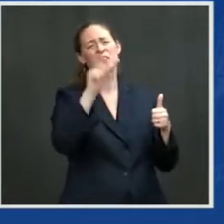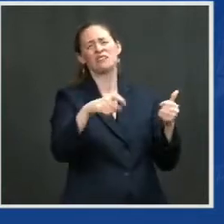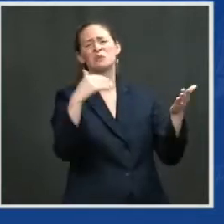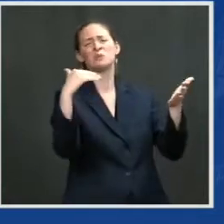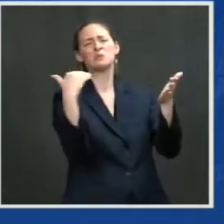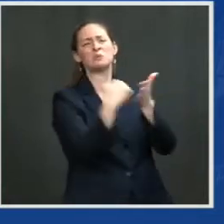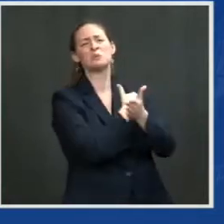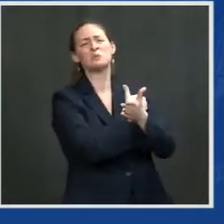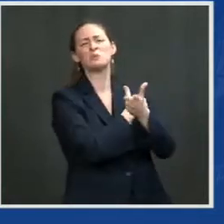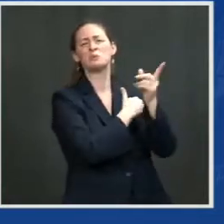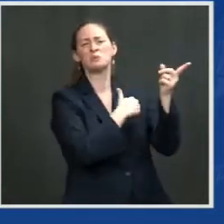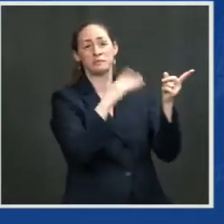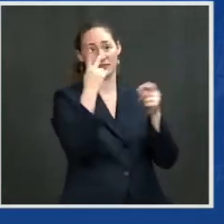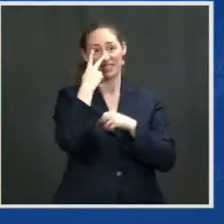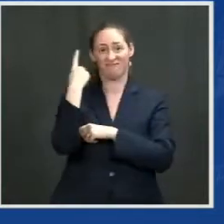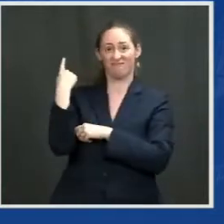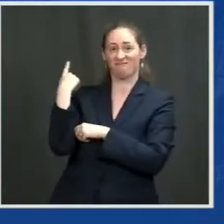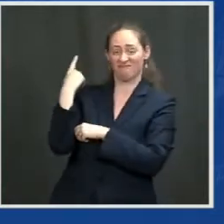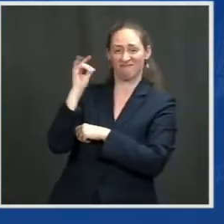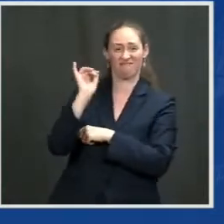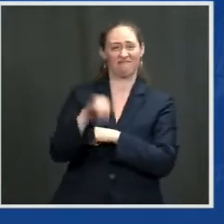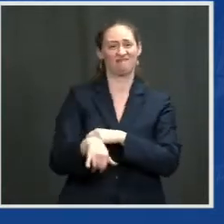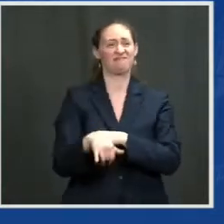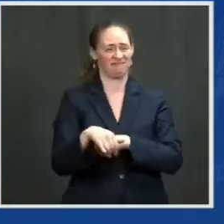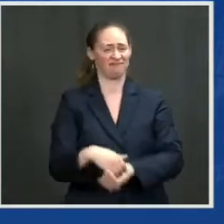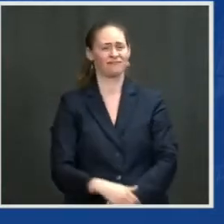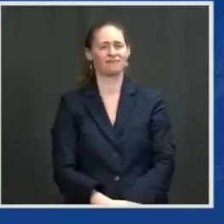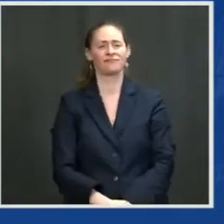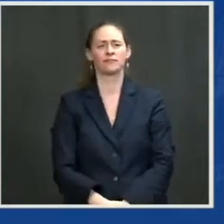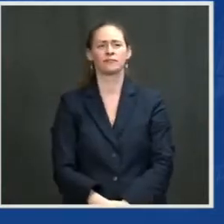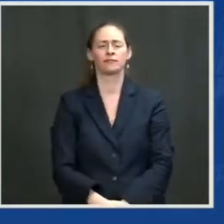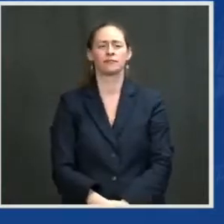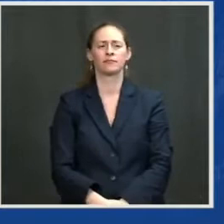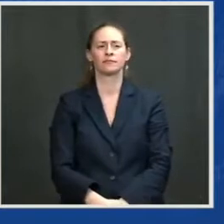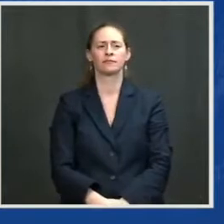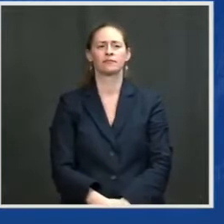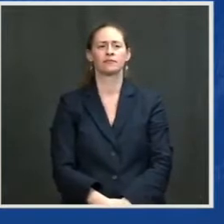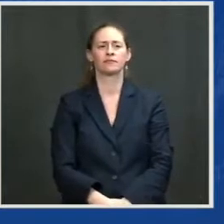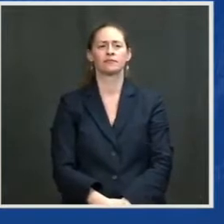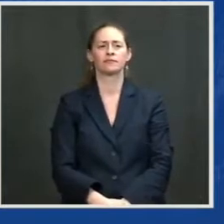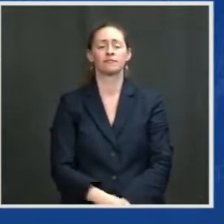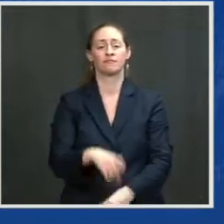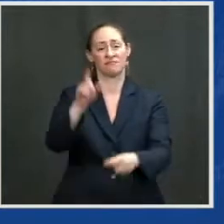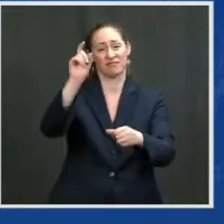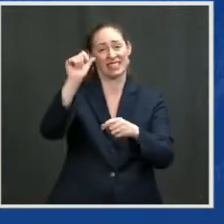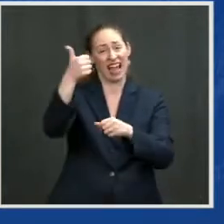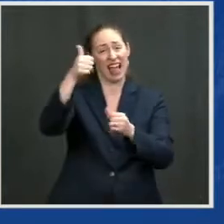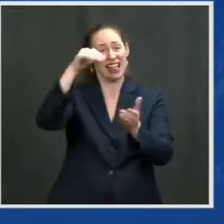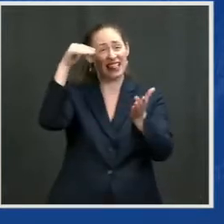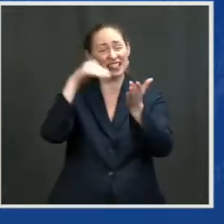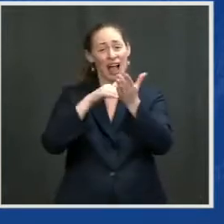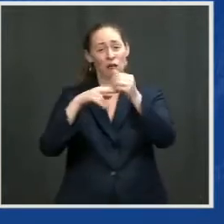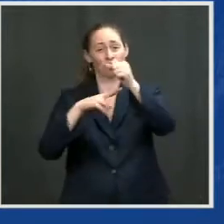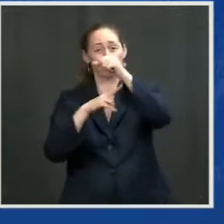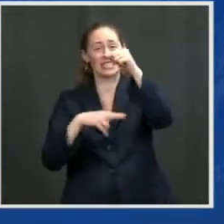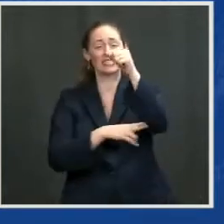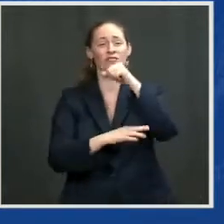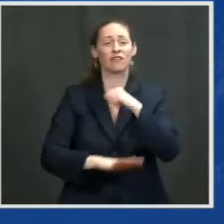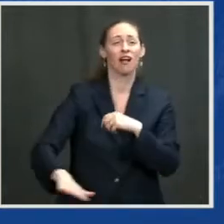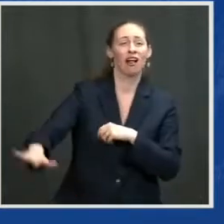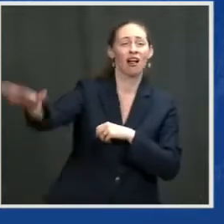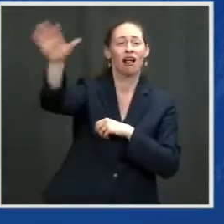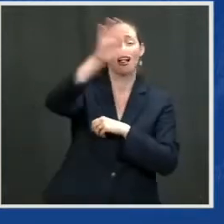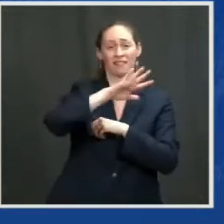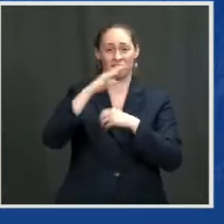repairs 10,000 bridges that desperately need to be upgraded. Bridges that get kids to school, people to market. And you know, when